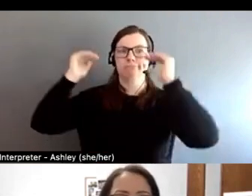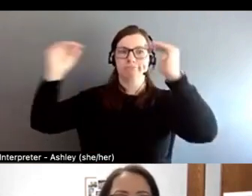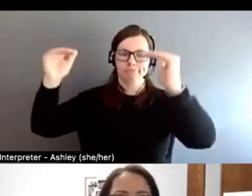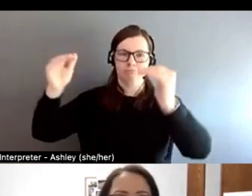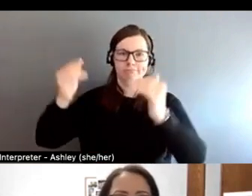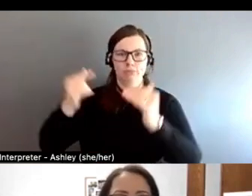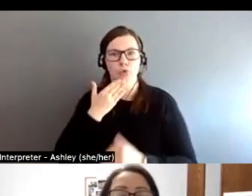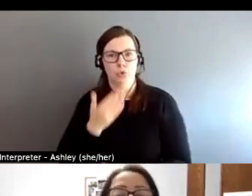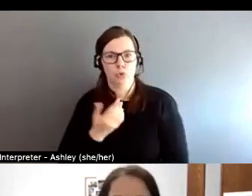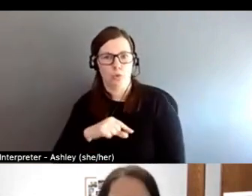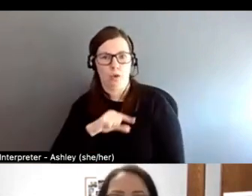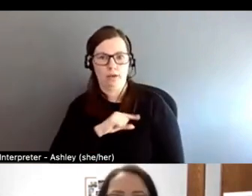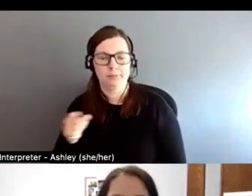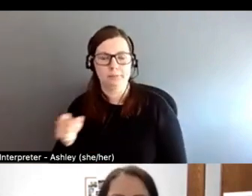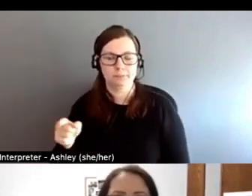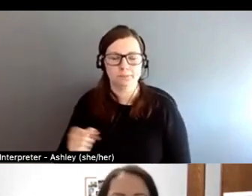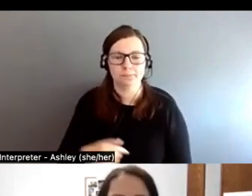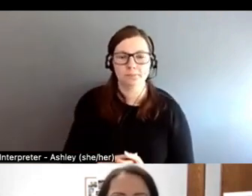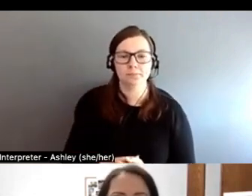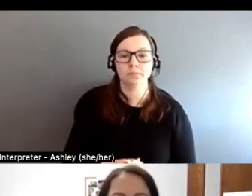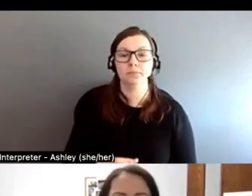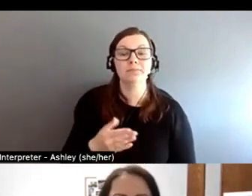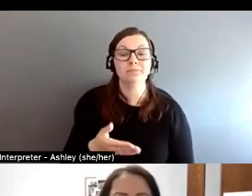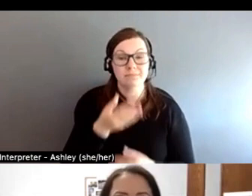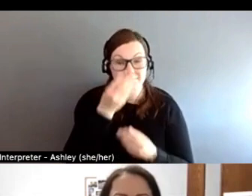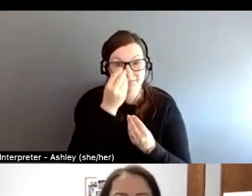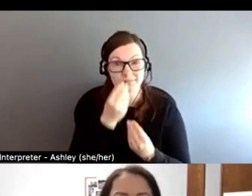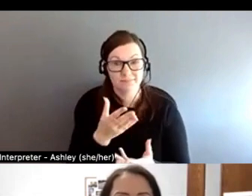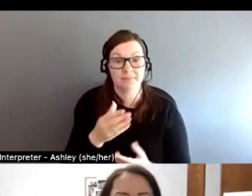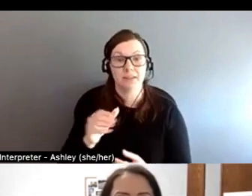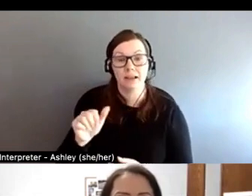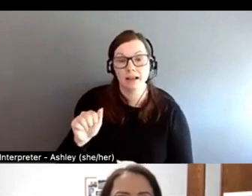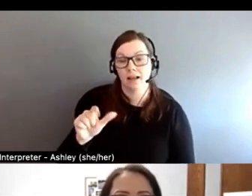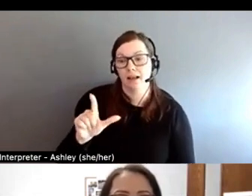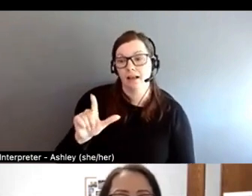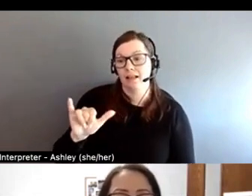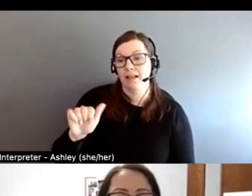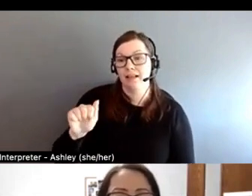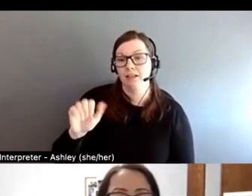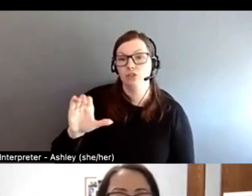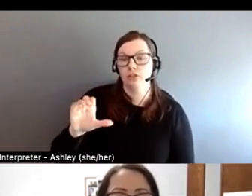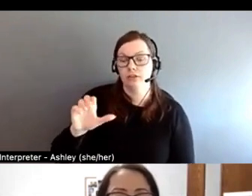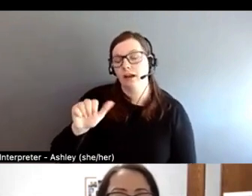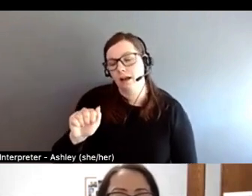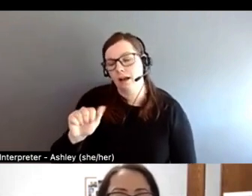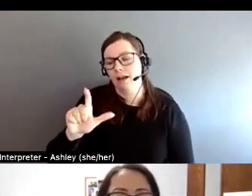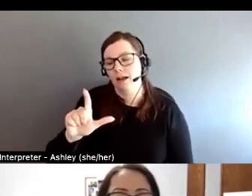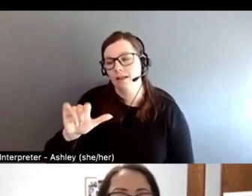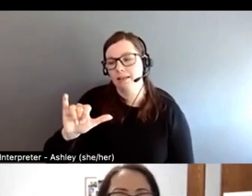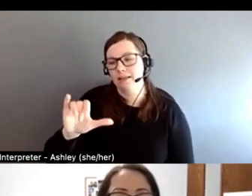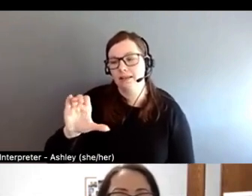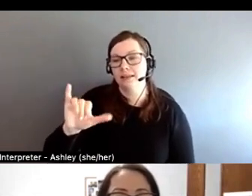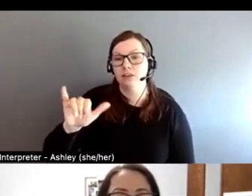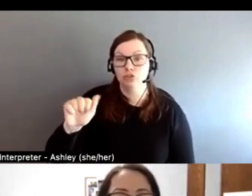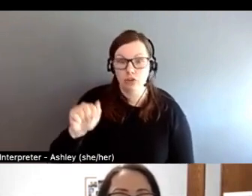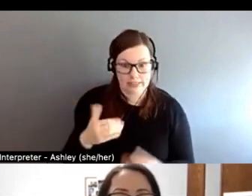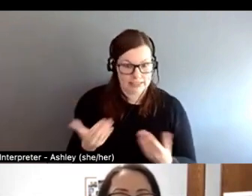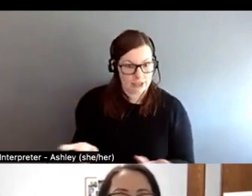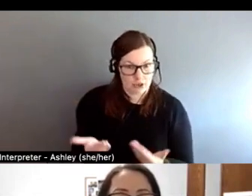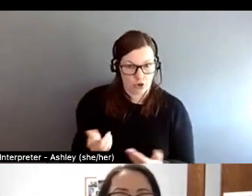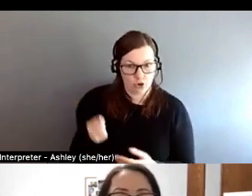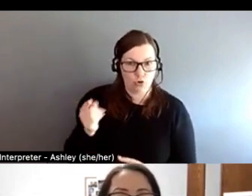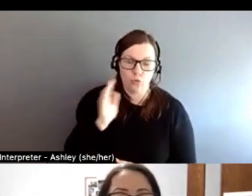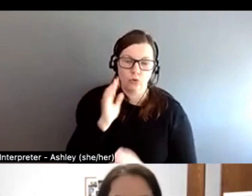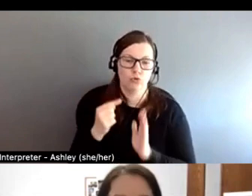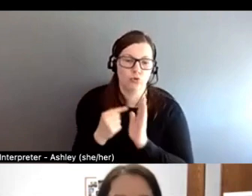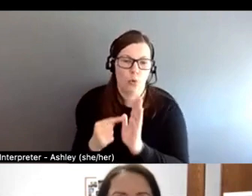after the quick break, so around 3:30, she is going to do a quick demonstration on the Camtasia, if you are willing and have time to stay for that.